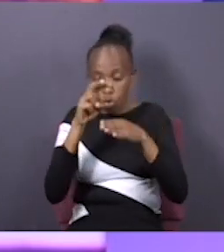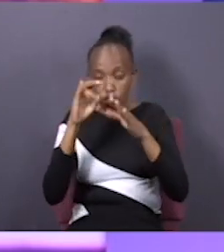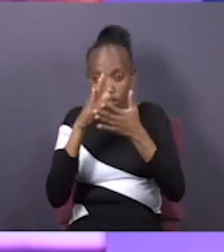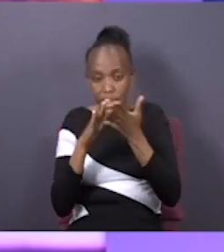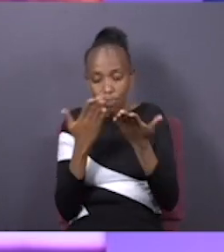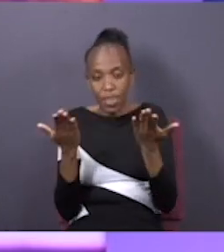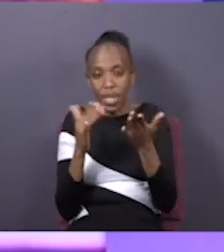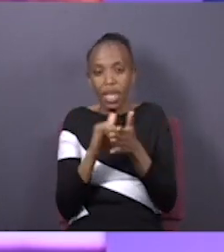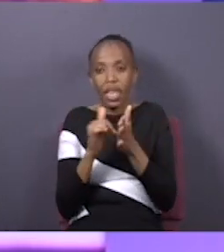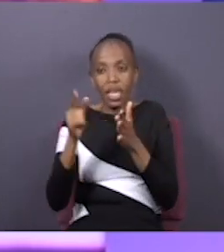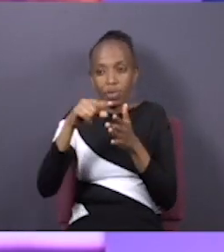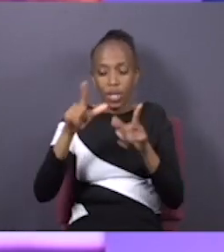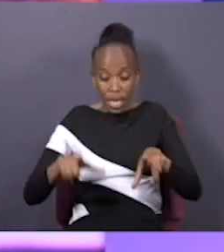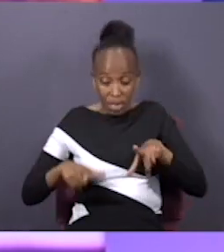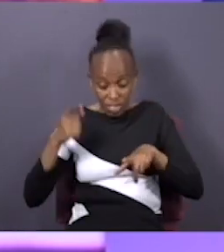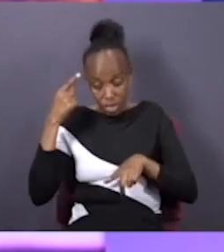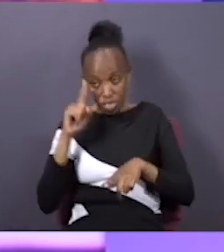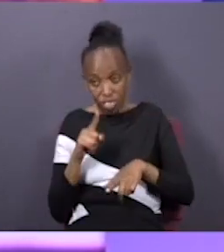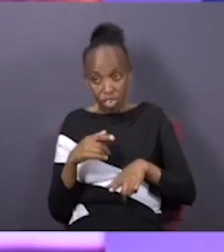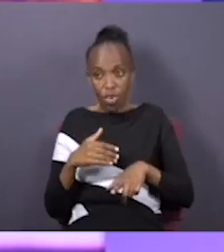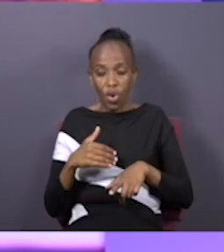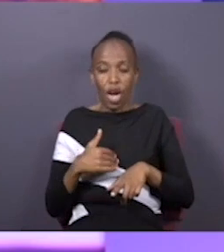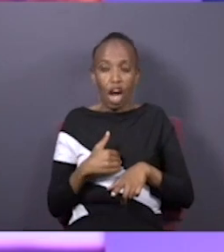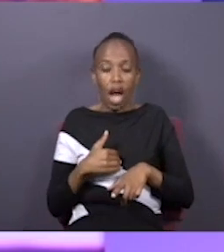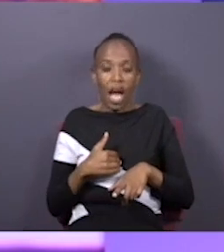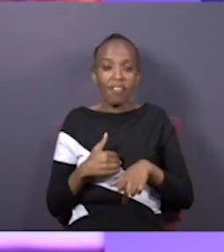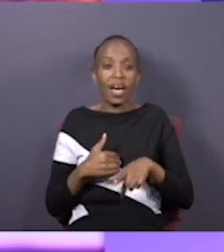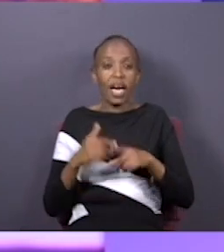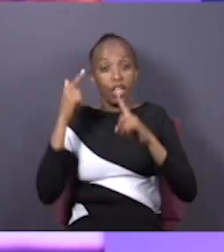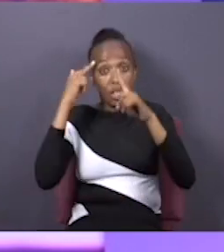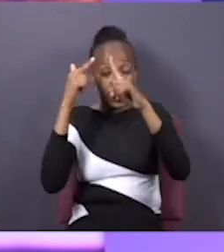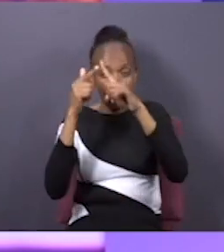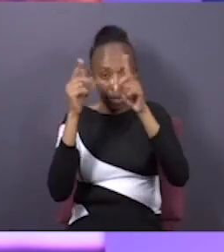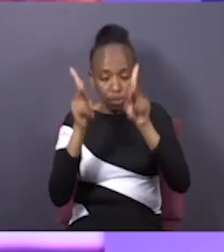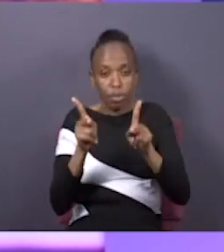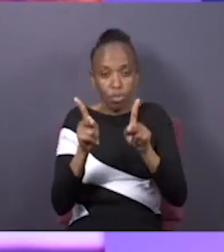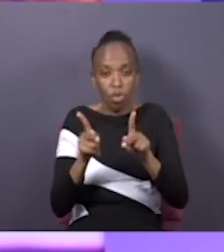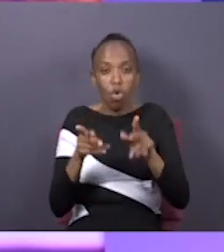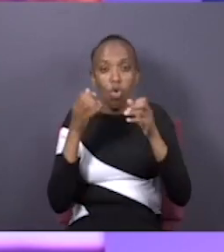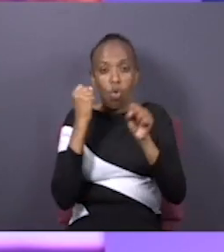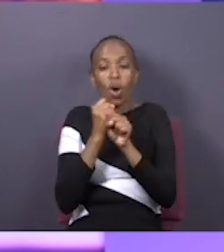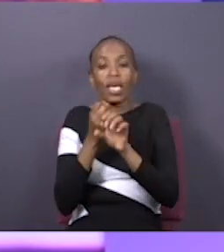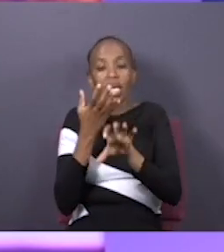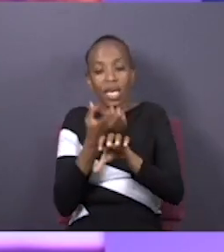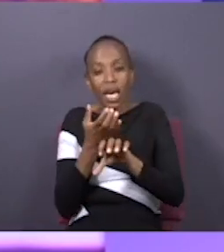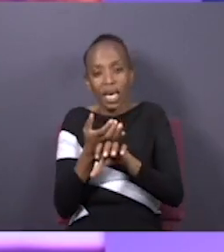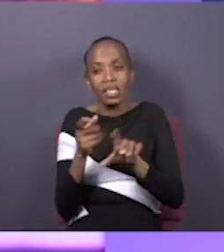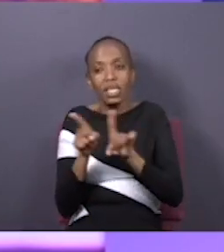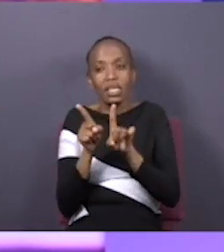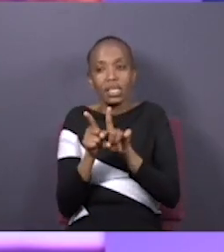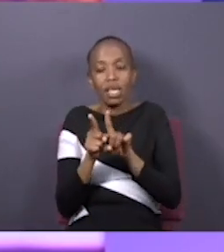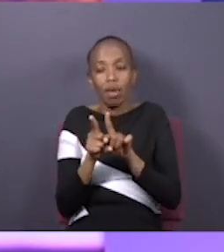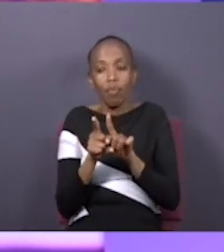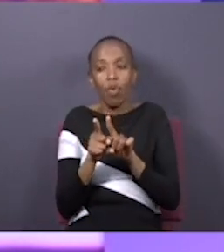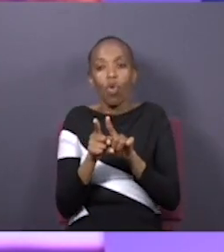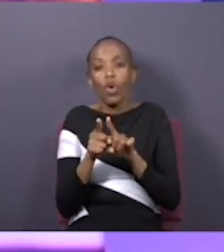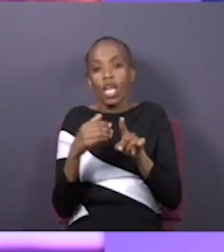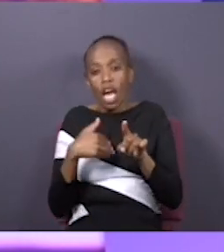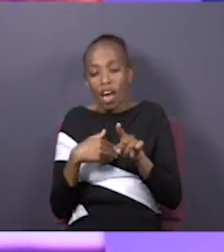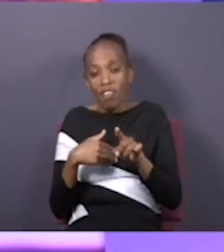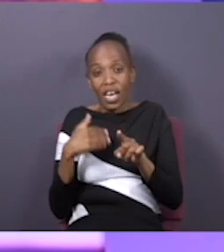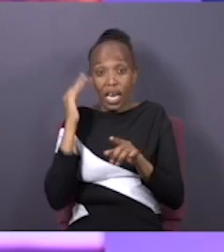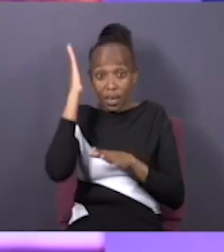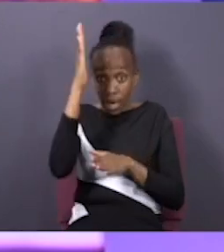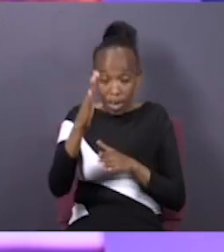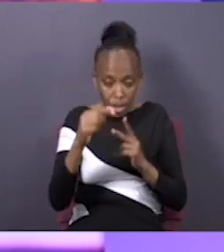something that we are living for. We are going to be a determined people working hard. We are going to go in a